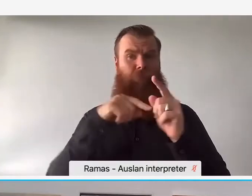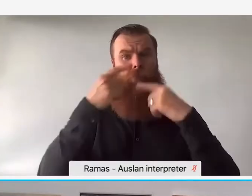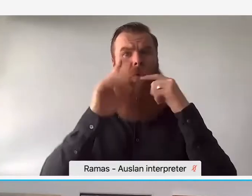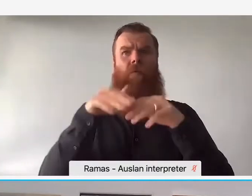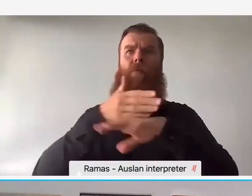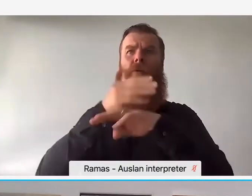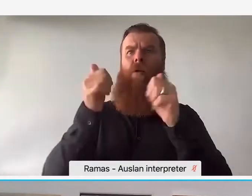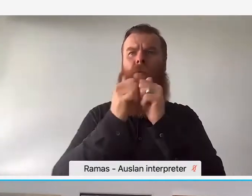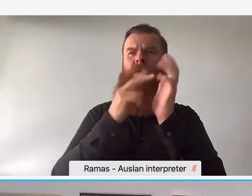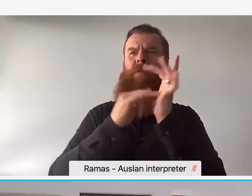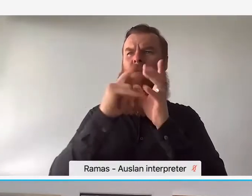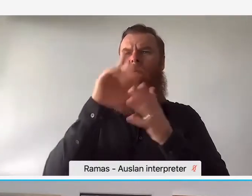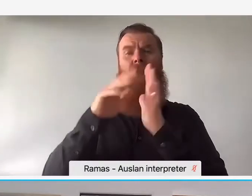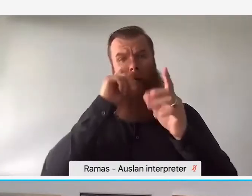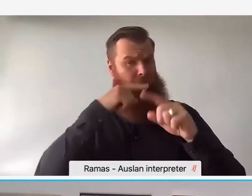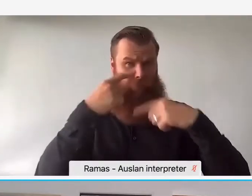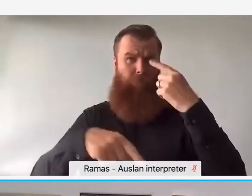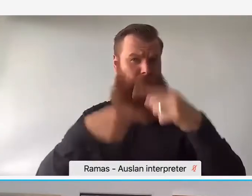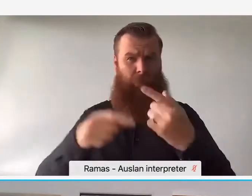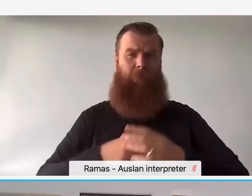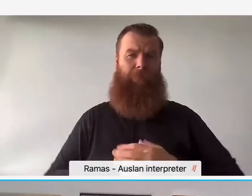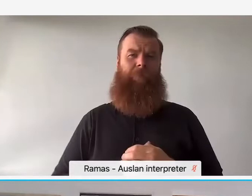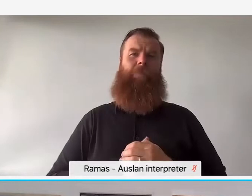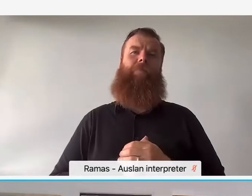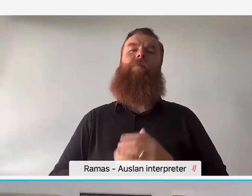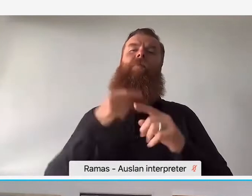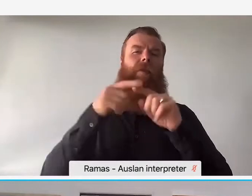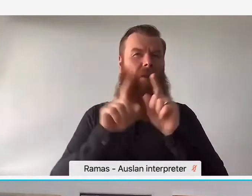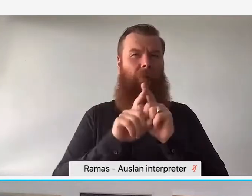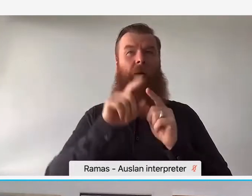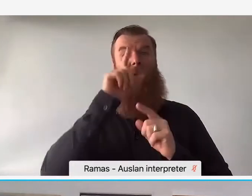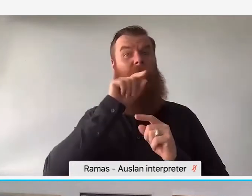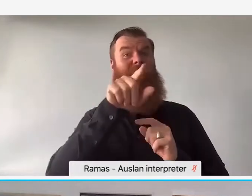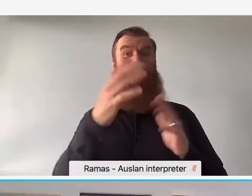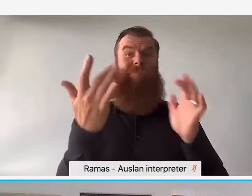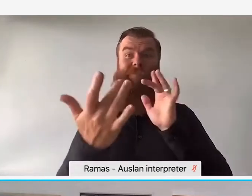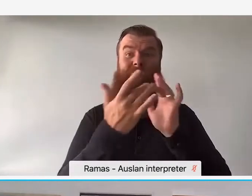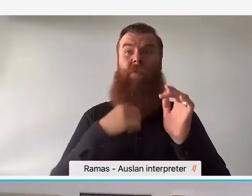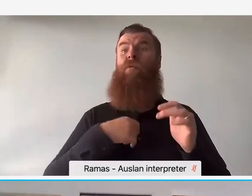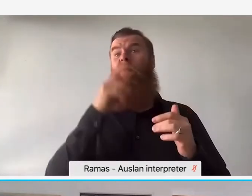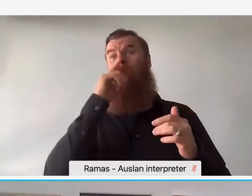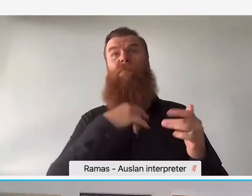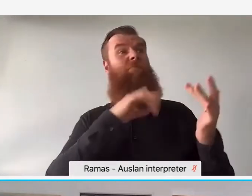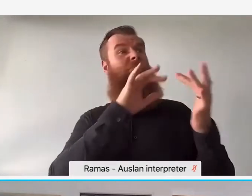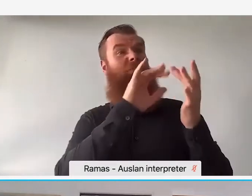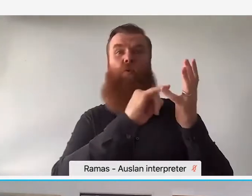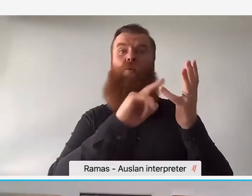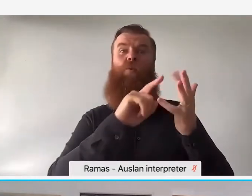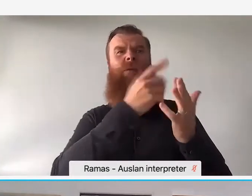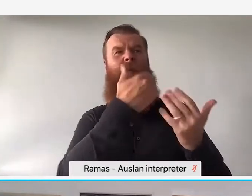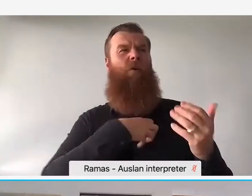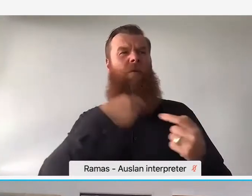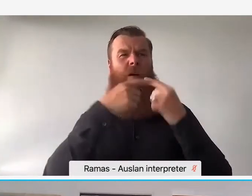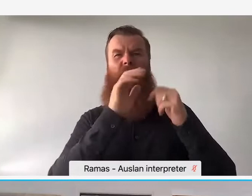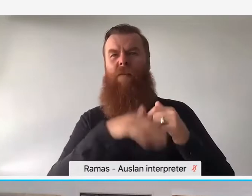having people like myself and Sue as your contacts is that once we sort of establish a relationship and find out what your needs